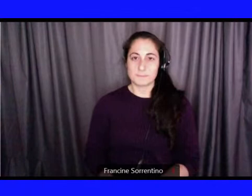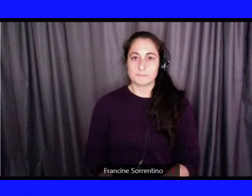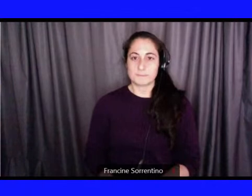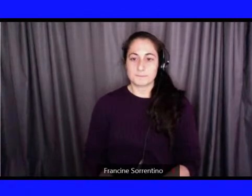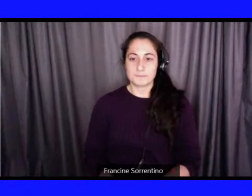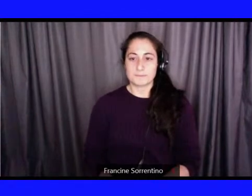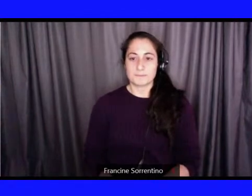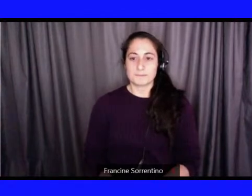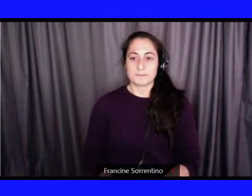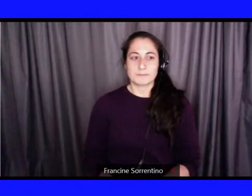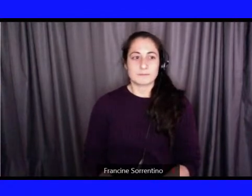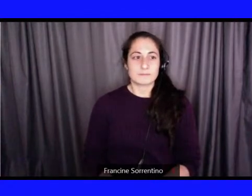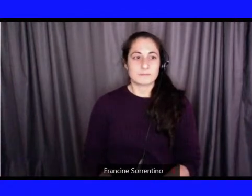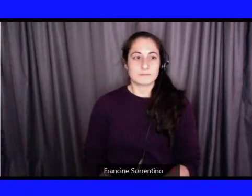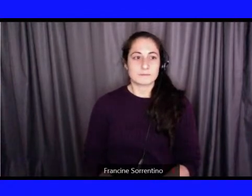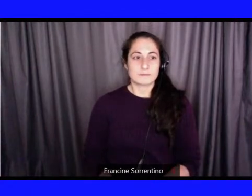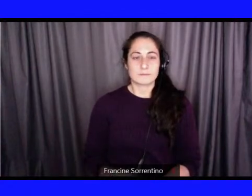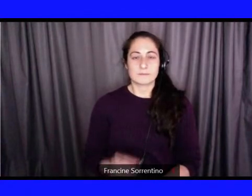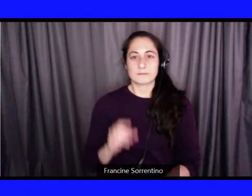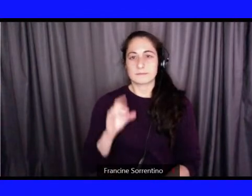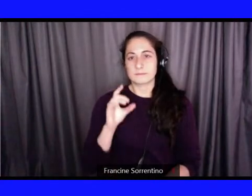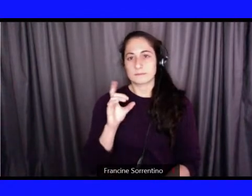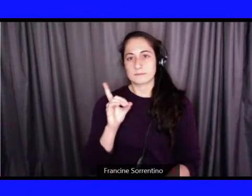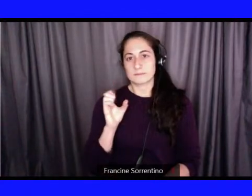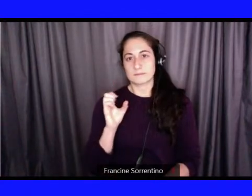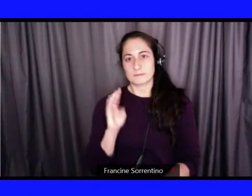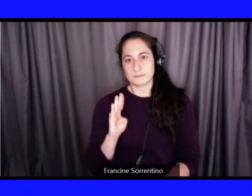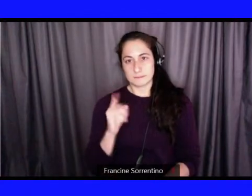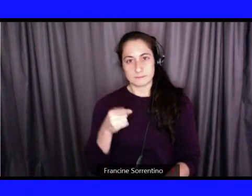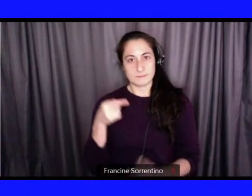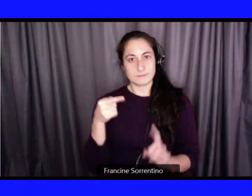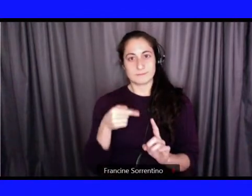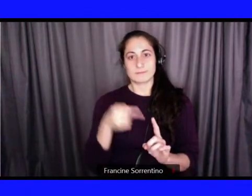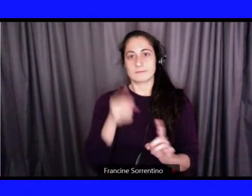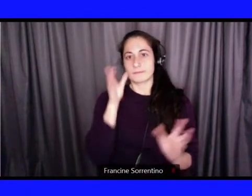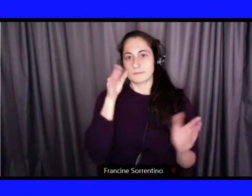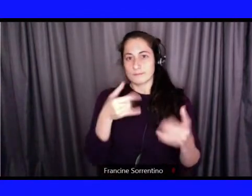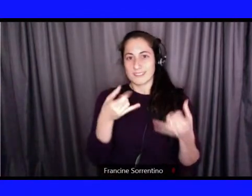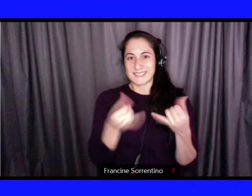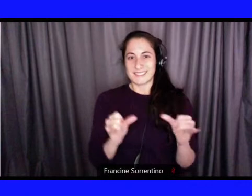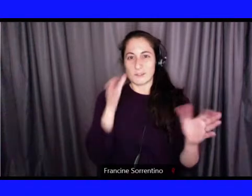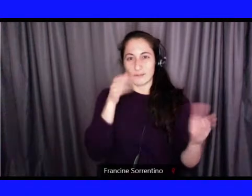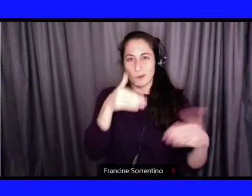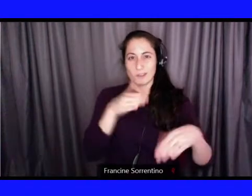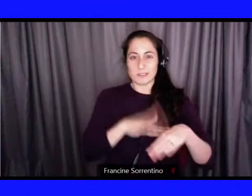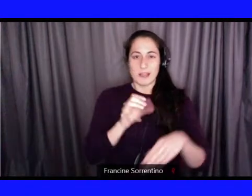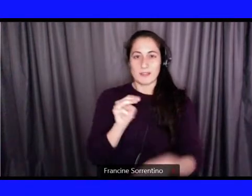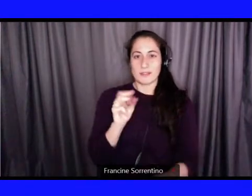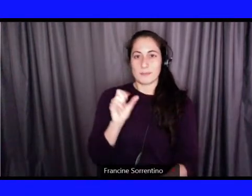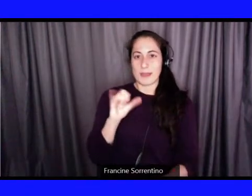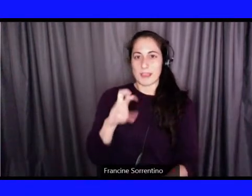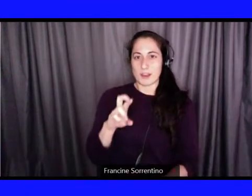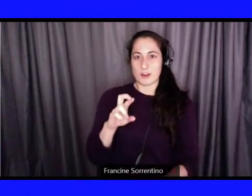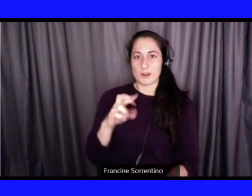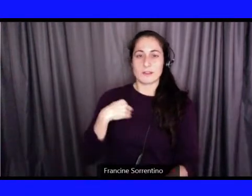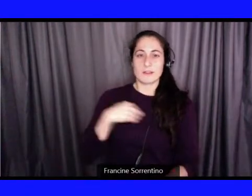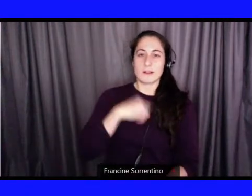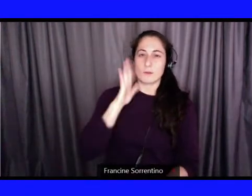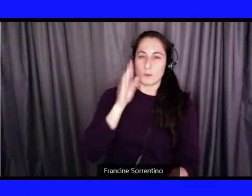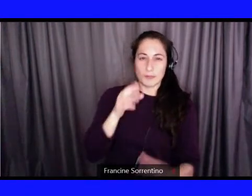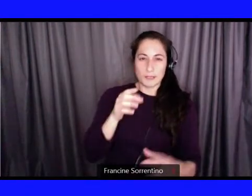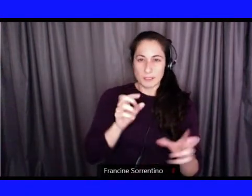it like, you can have a two-piece document. You have one that's a broader overview and one that has a lot